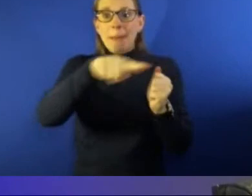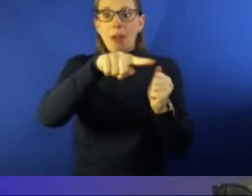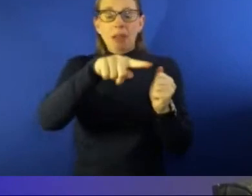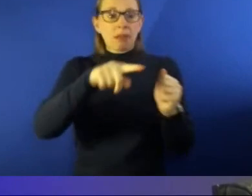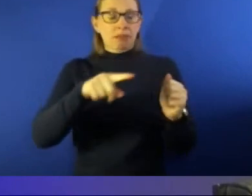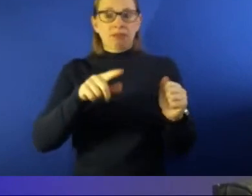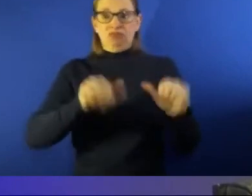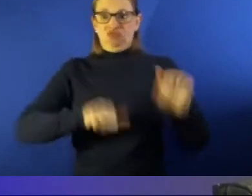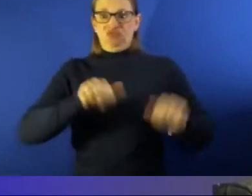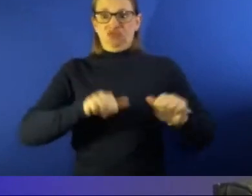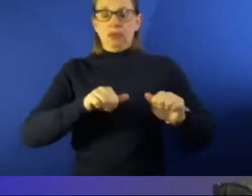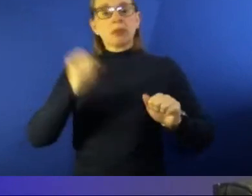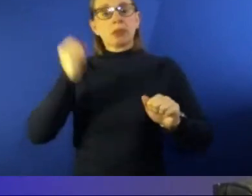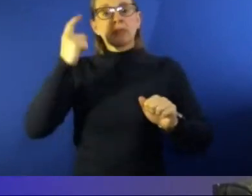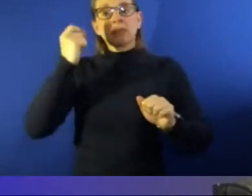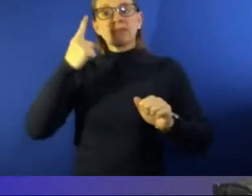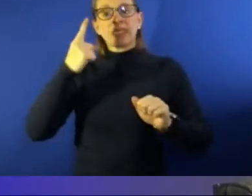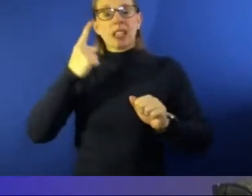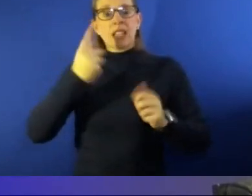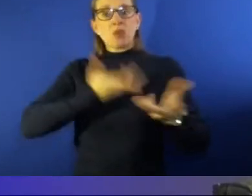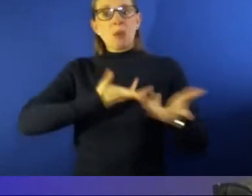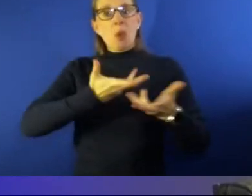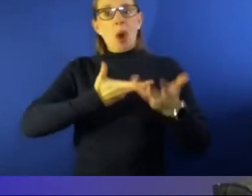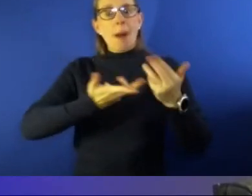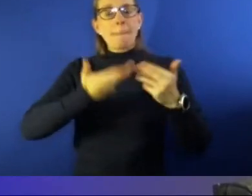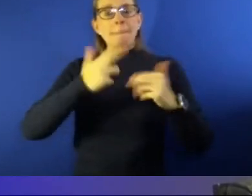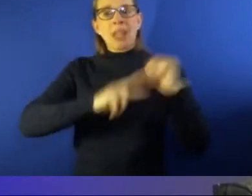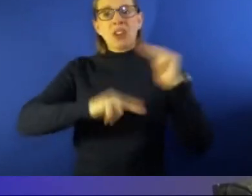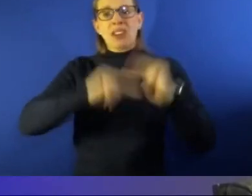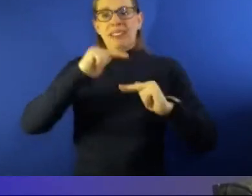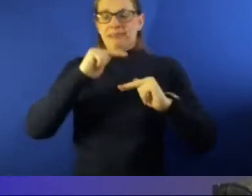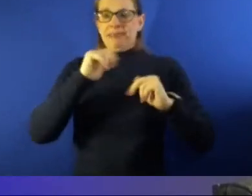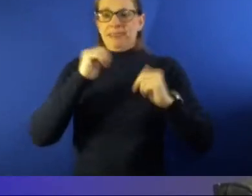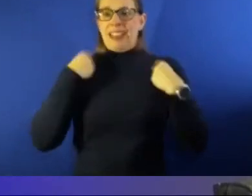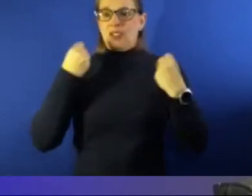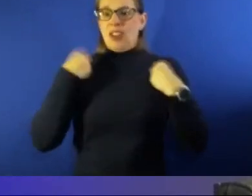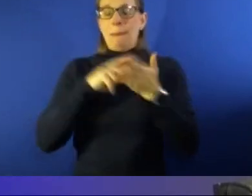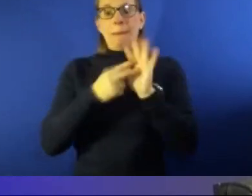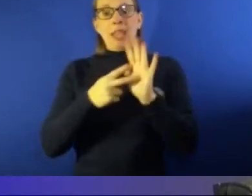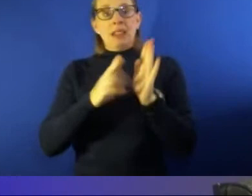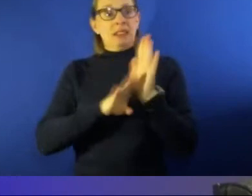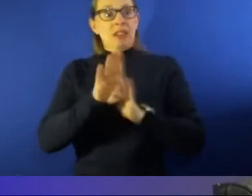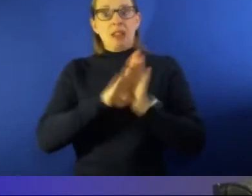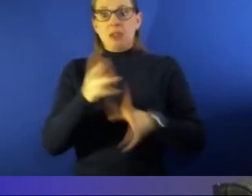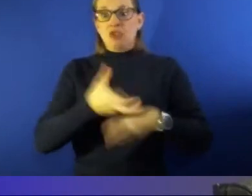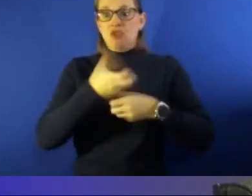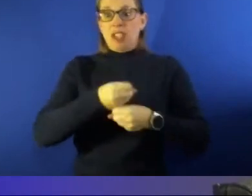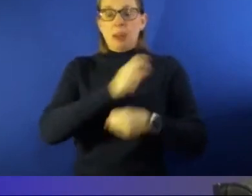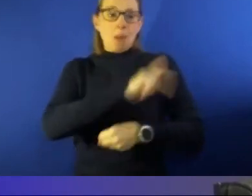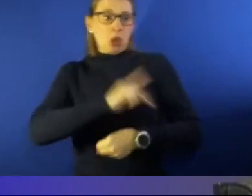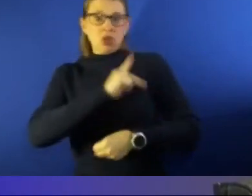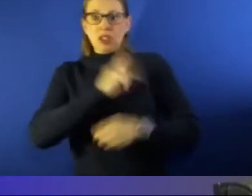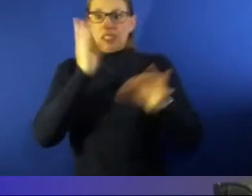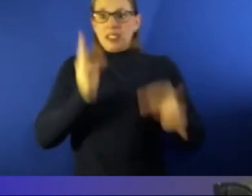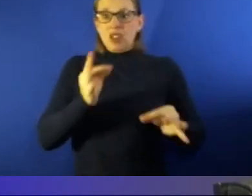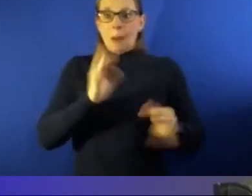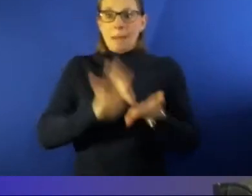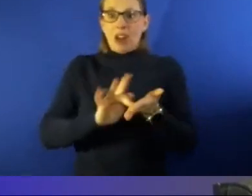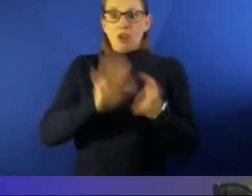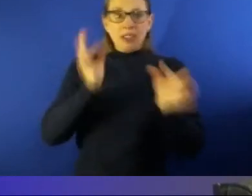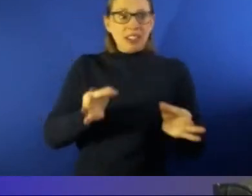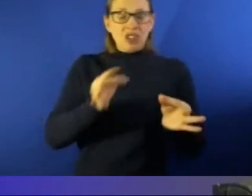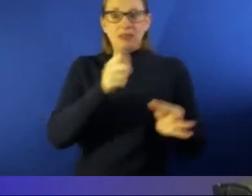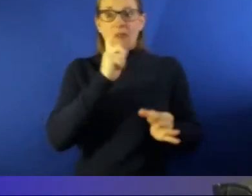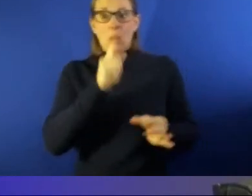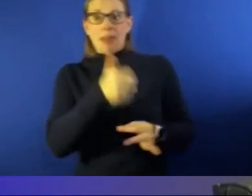a rapport building exercise, right? We need to build trust with people. This is a personal decision that they're having to make. It's a medical decision. And not